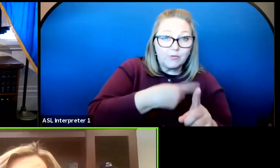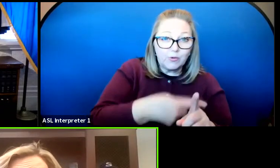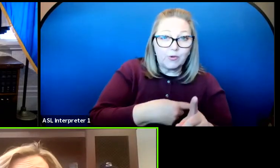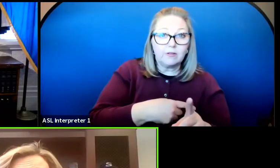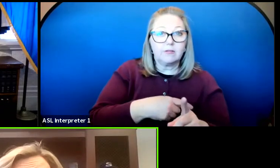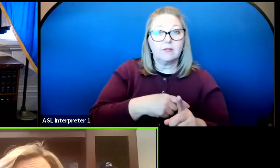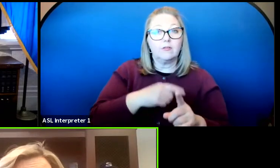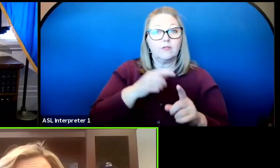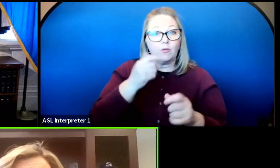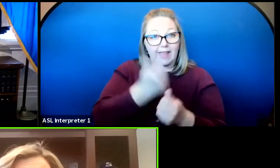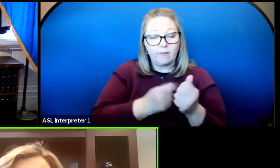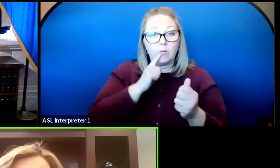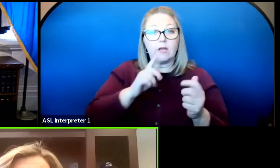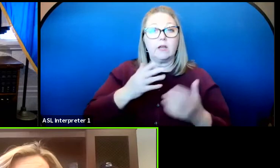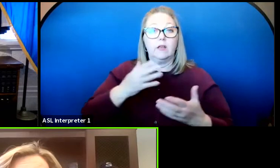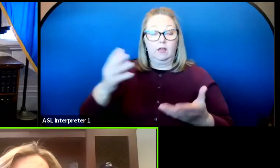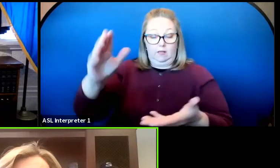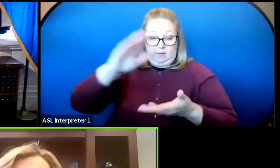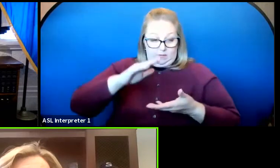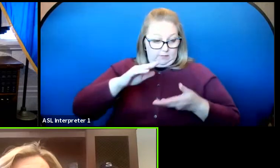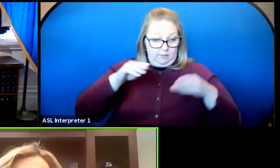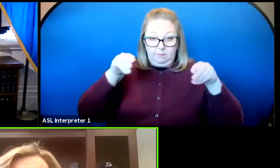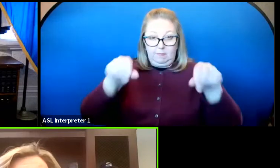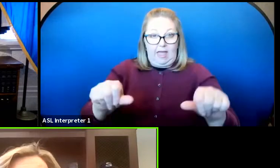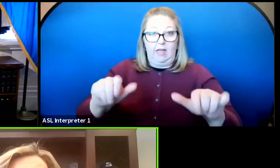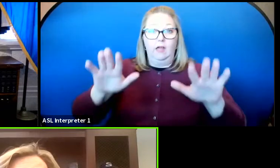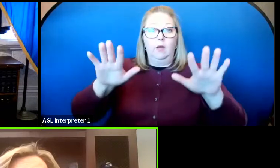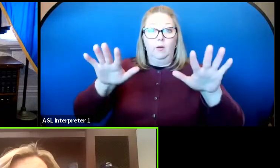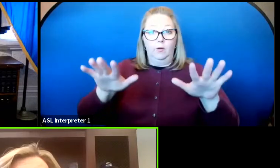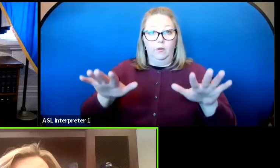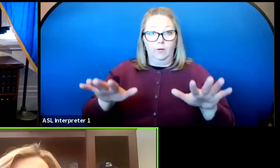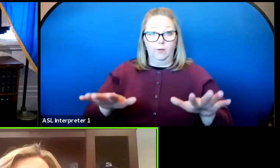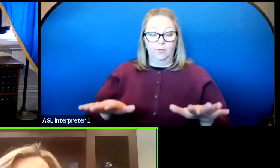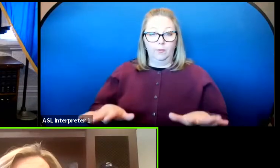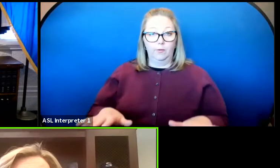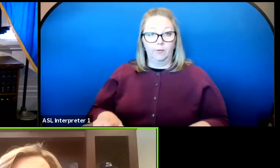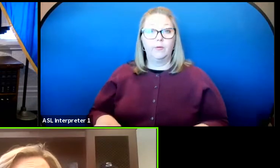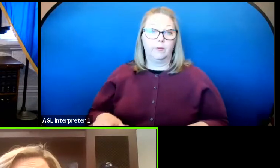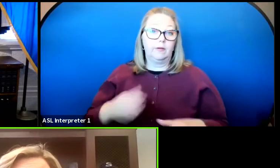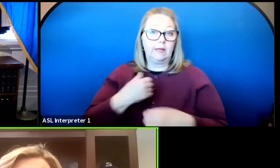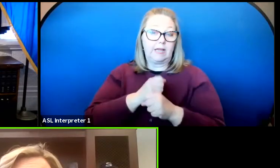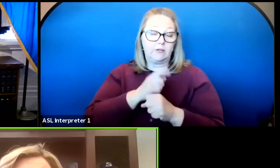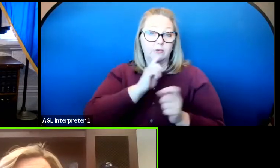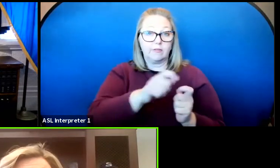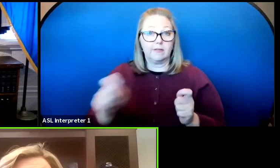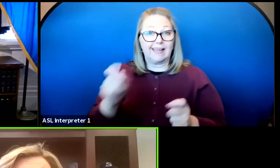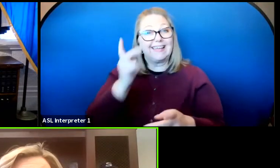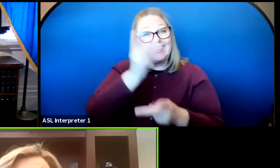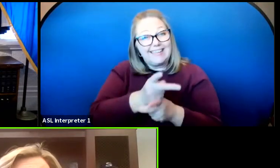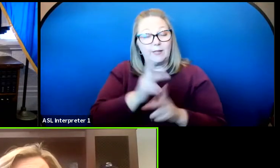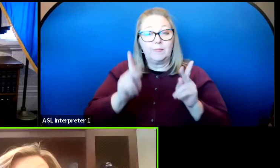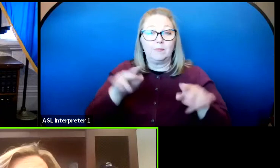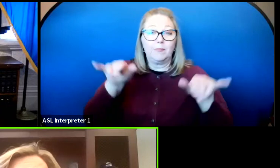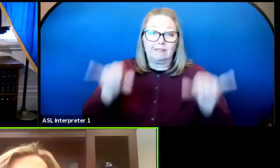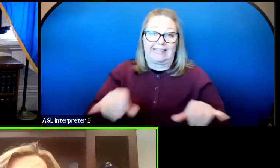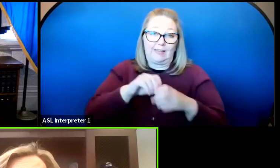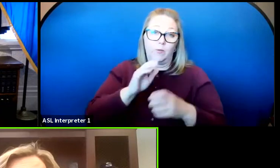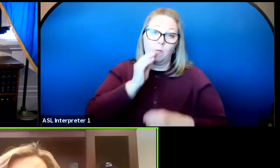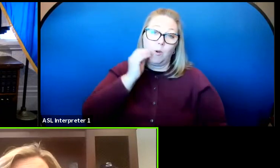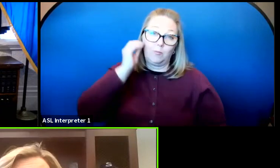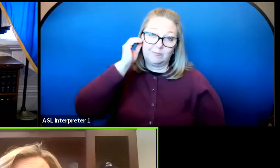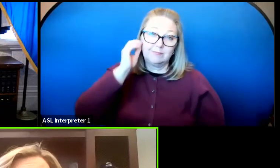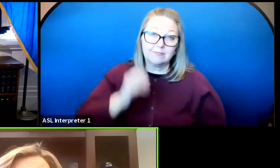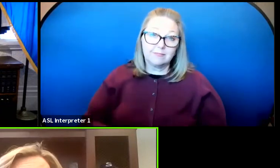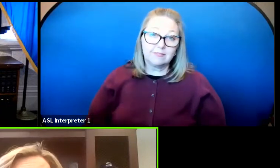this is a good step in the right direction to ensure that we can get funds where they need to go and to keep people in their homes and start to